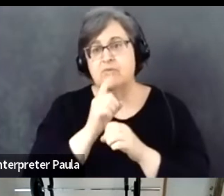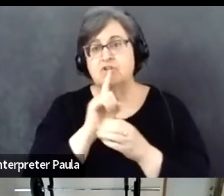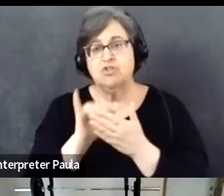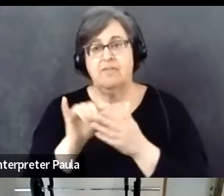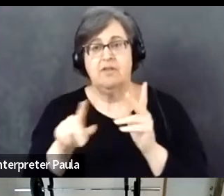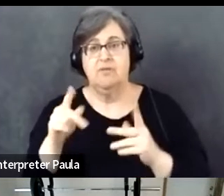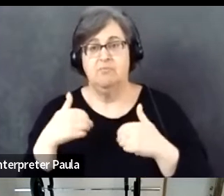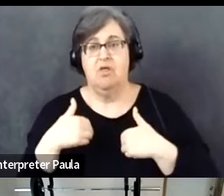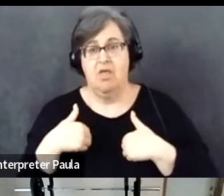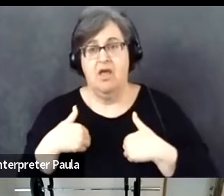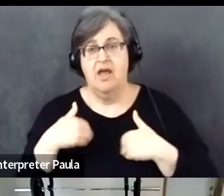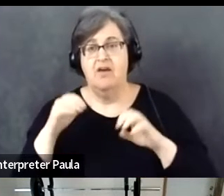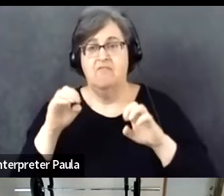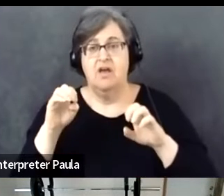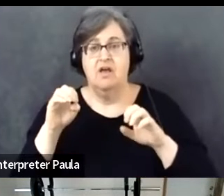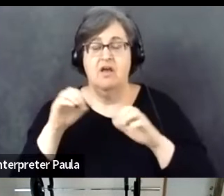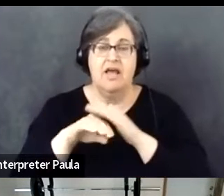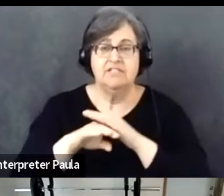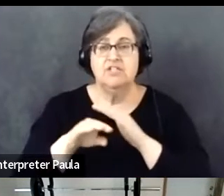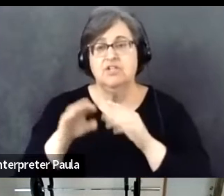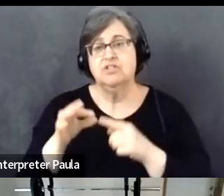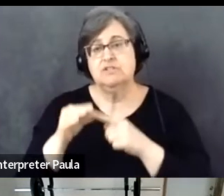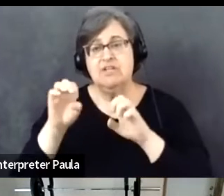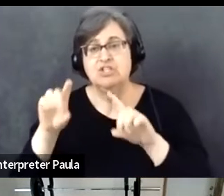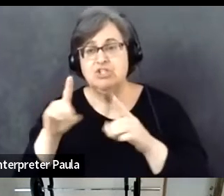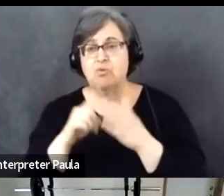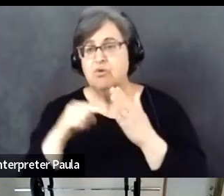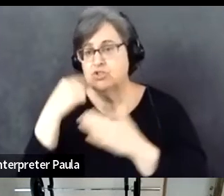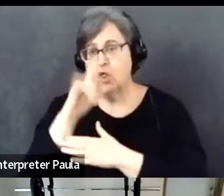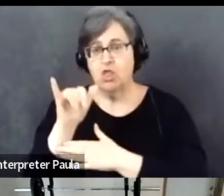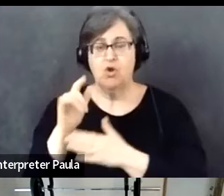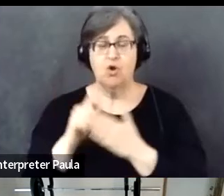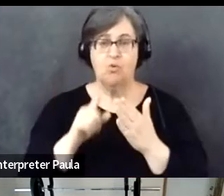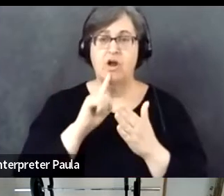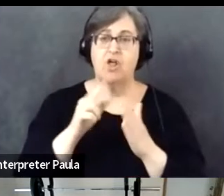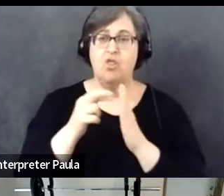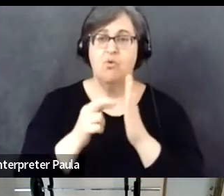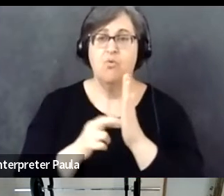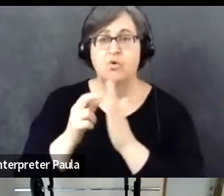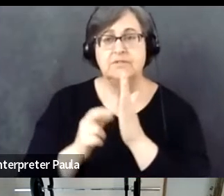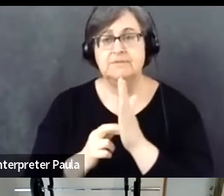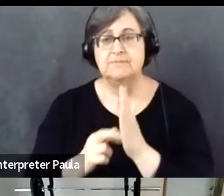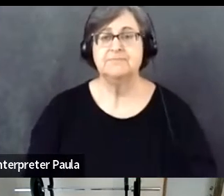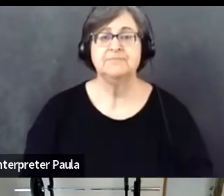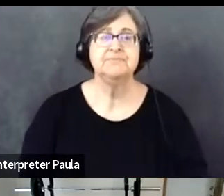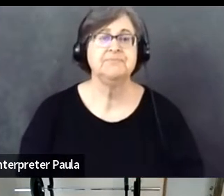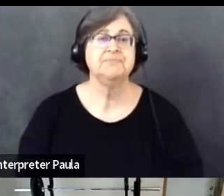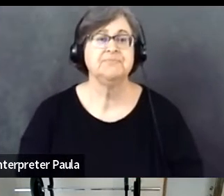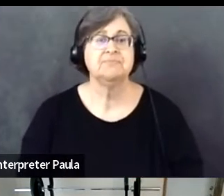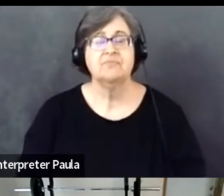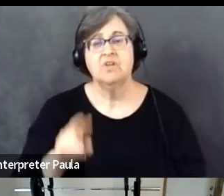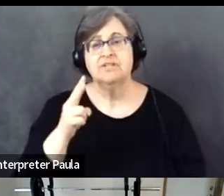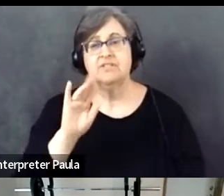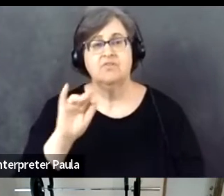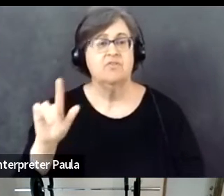to special education, whether that's at what should that look like and what should be the rules that follow that. The second bill, the Senate